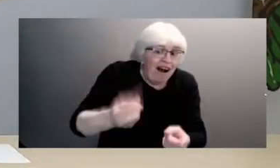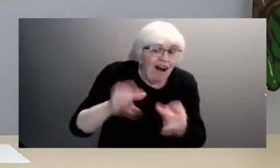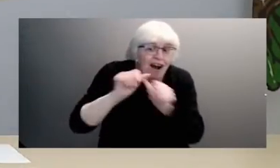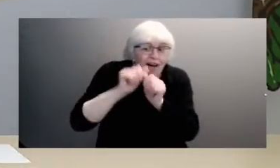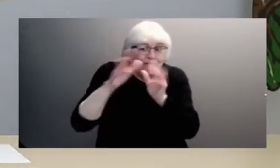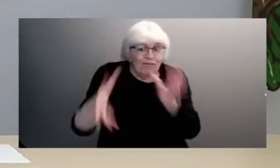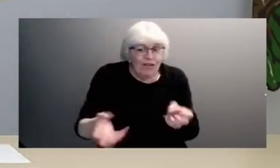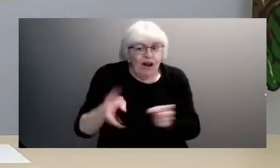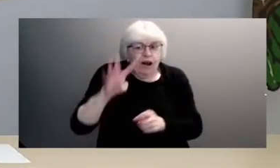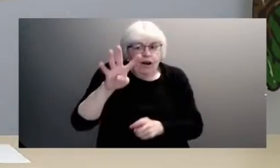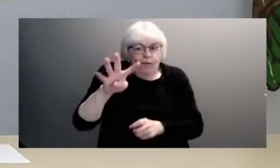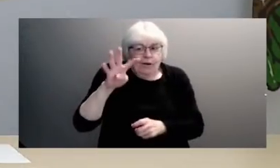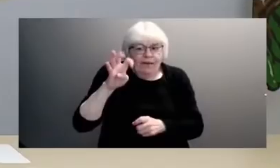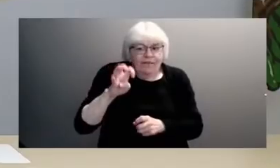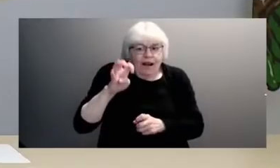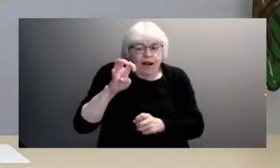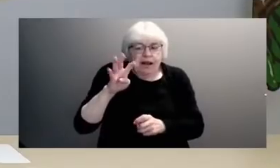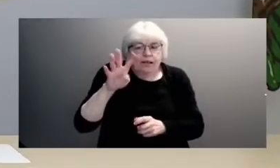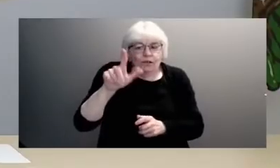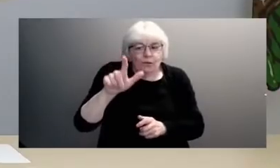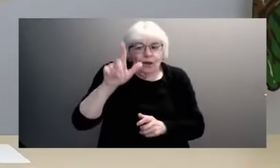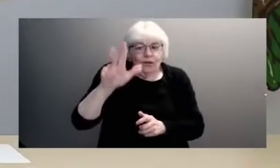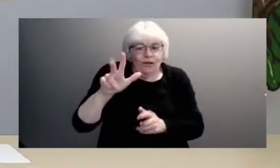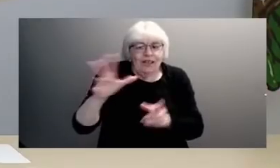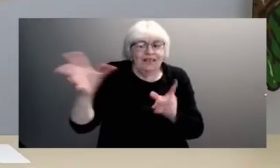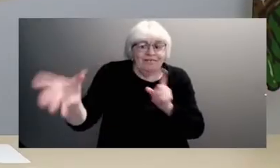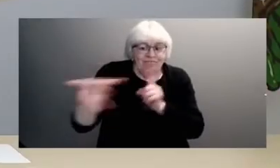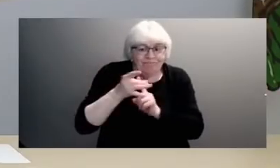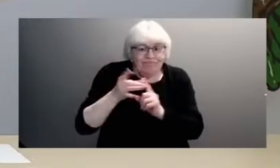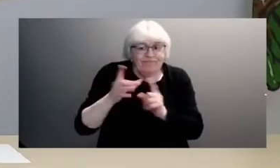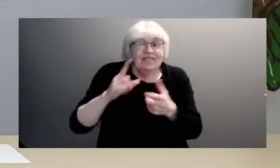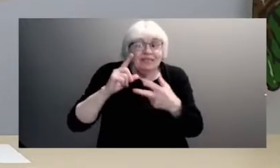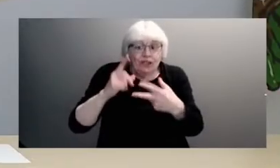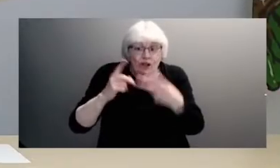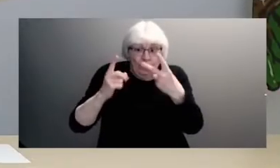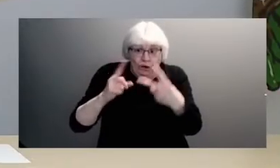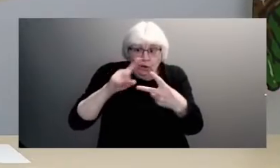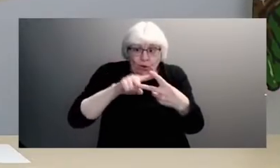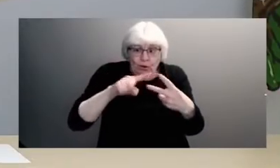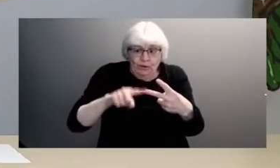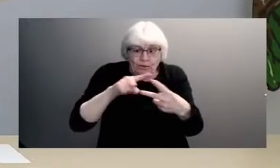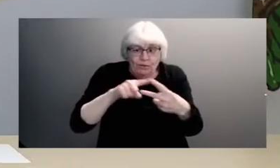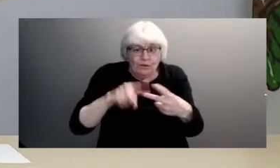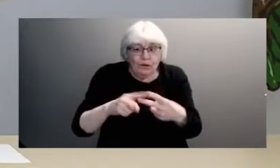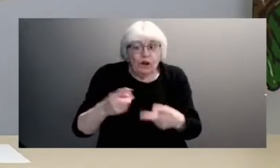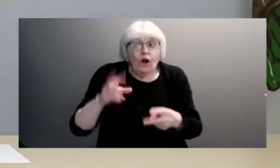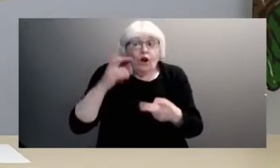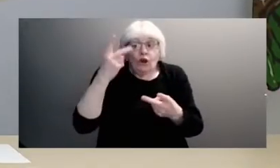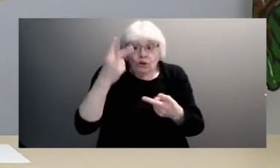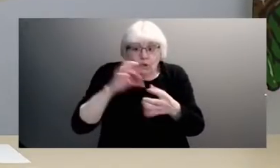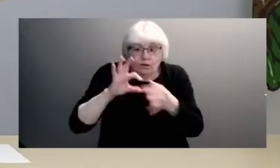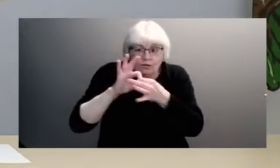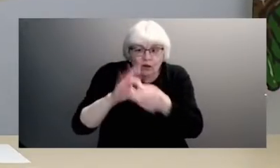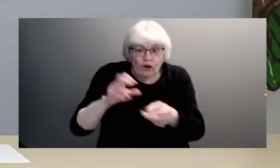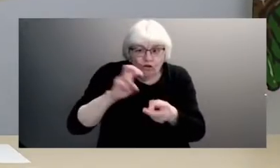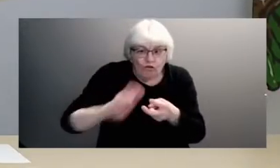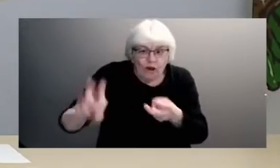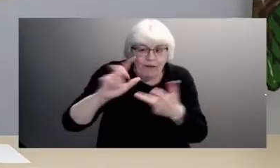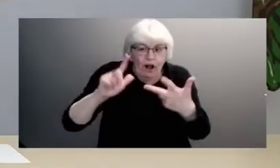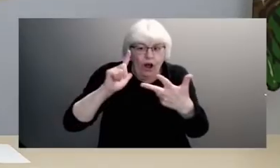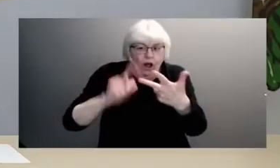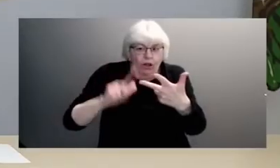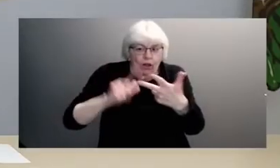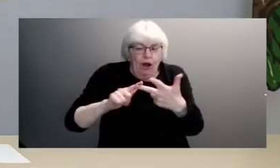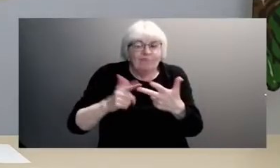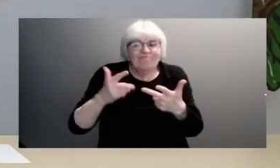travel-related, and 1 is a close contact of a previous case. 1 is under the age of 12, 1 is in their 30s, and 1 is